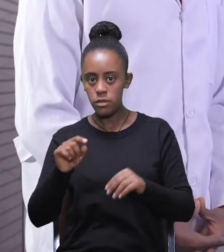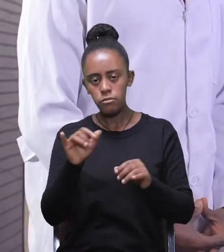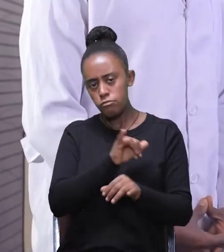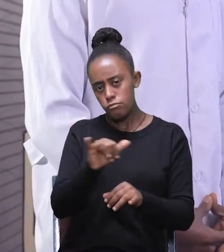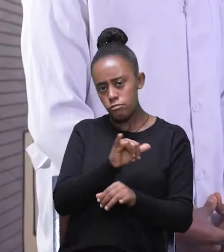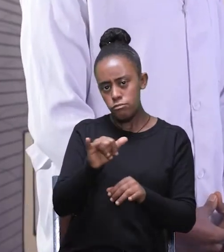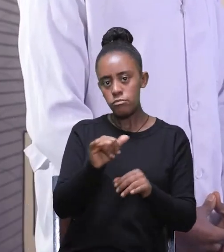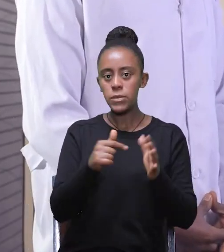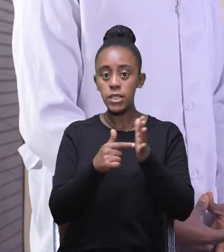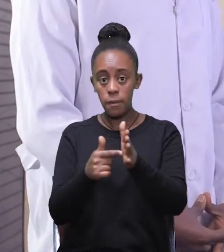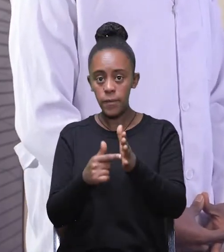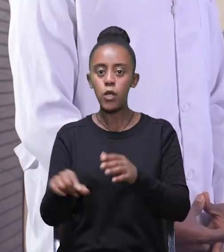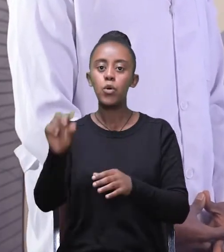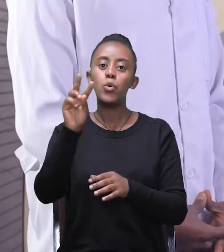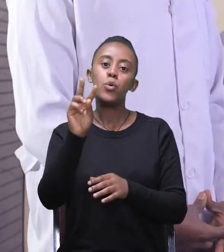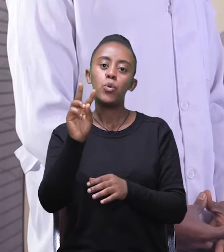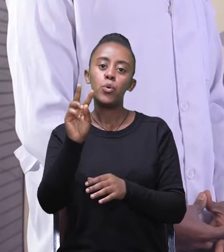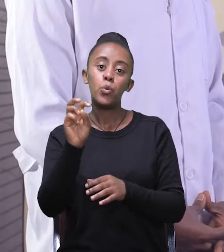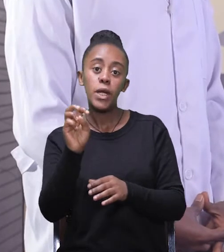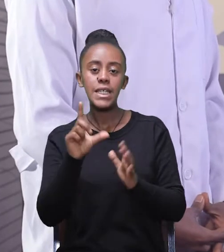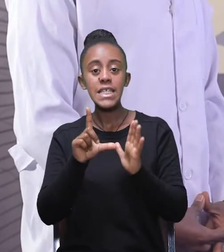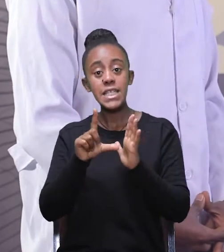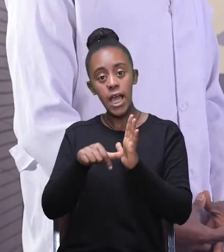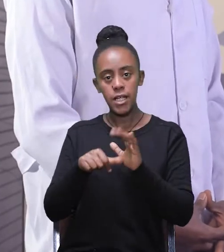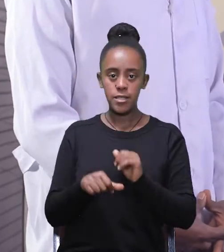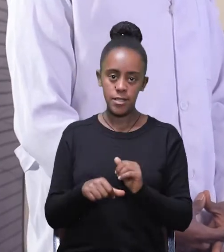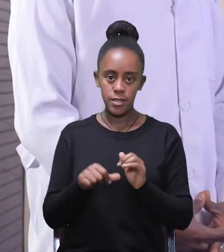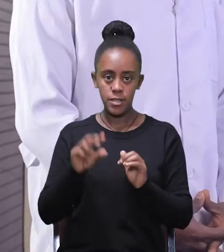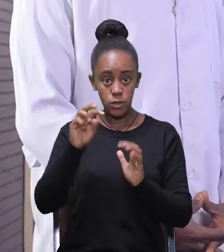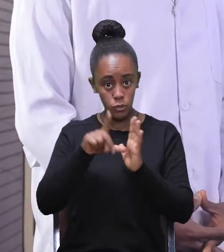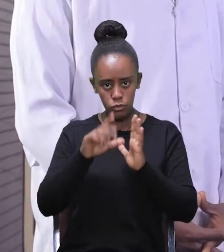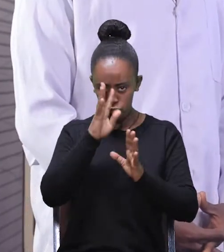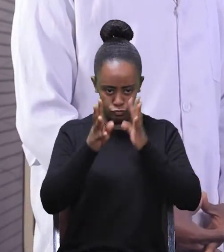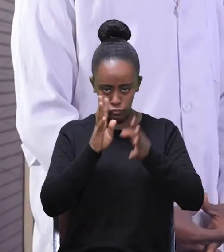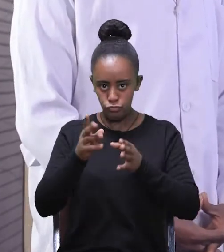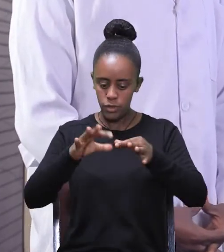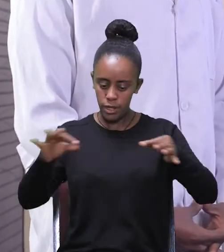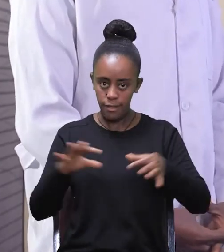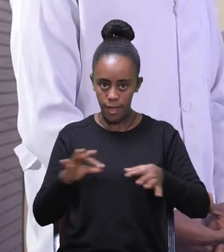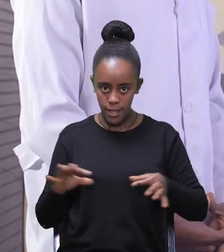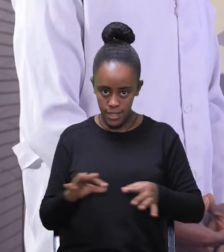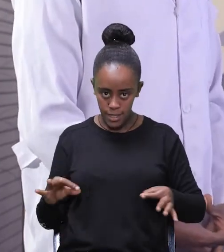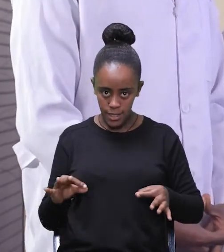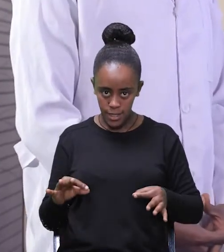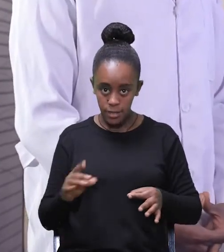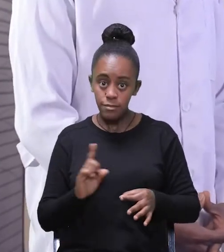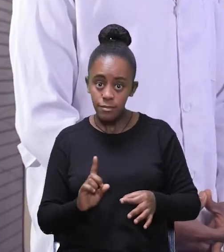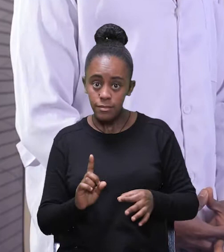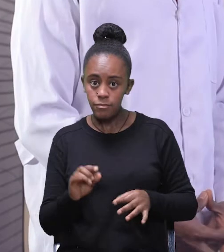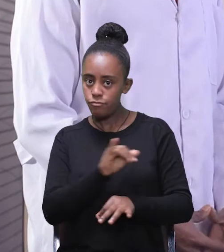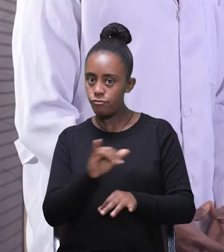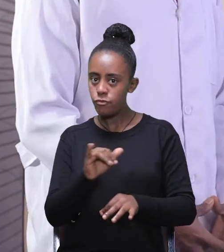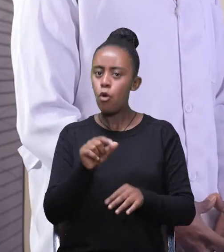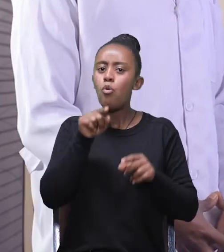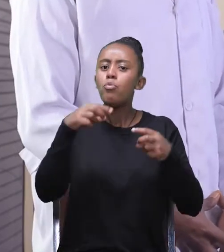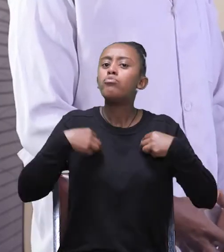let me give you 20 seconds for this question. So you have to create a sentence depends on what